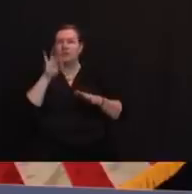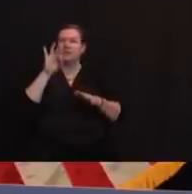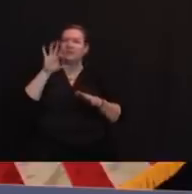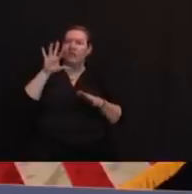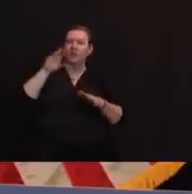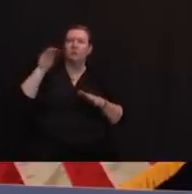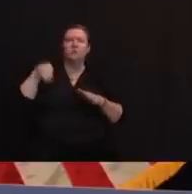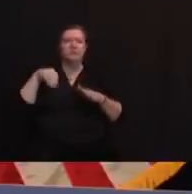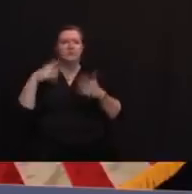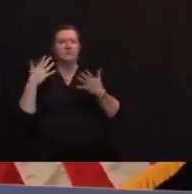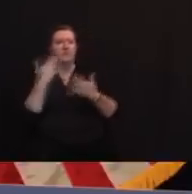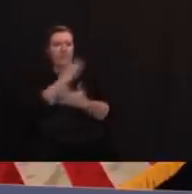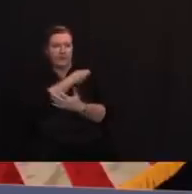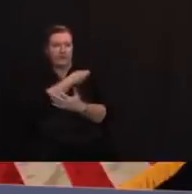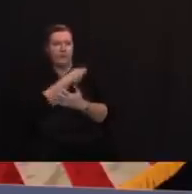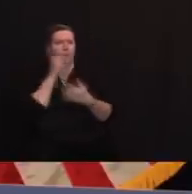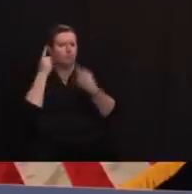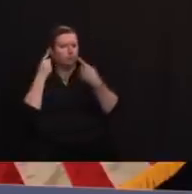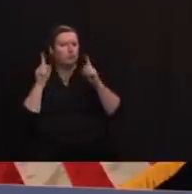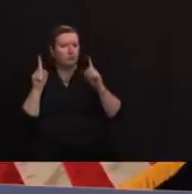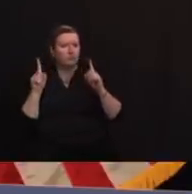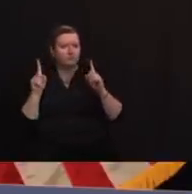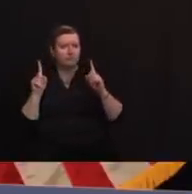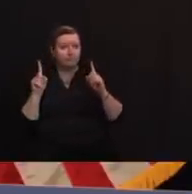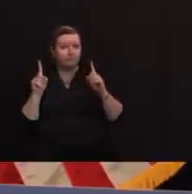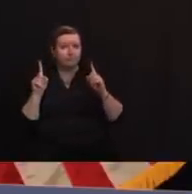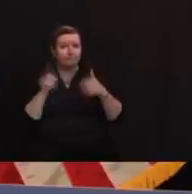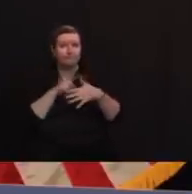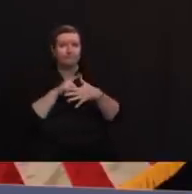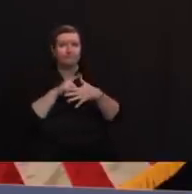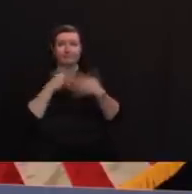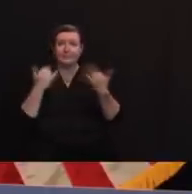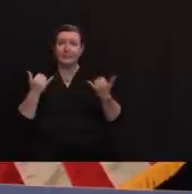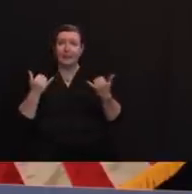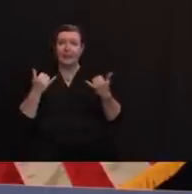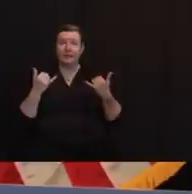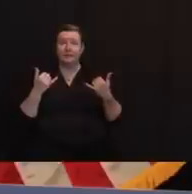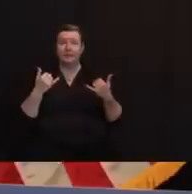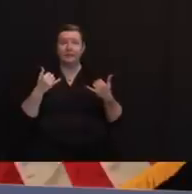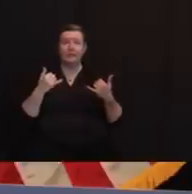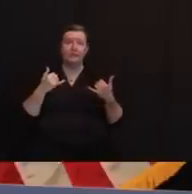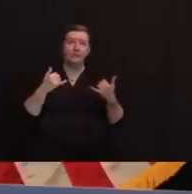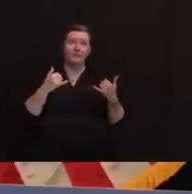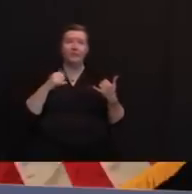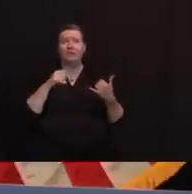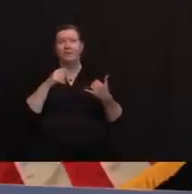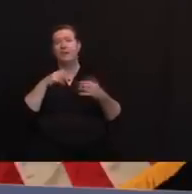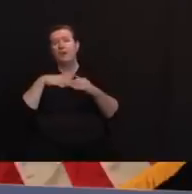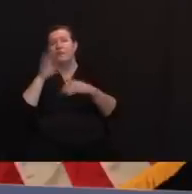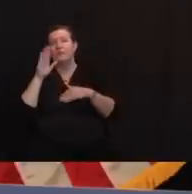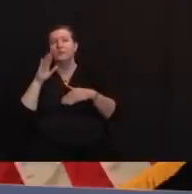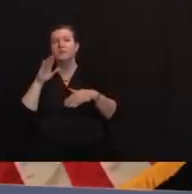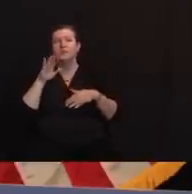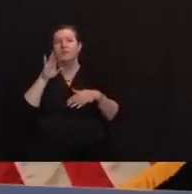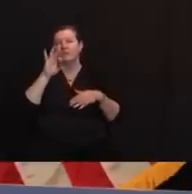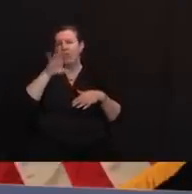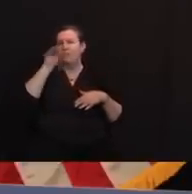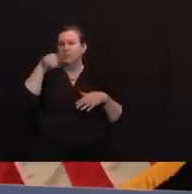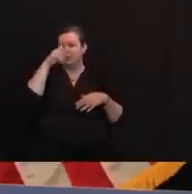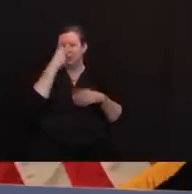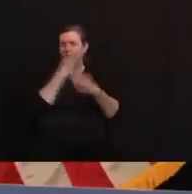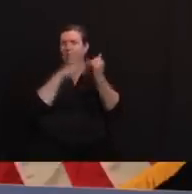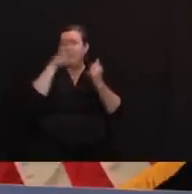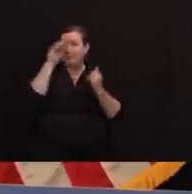it's going to work. And in this case, we've got 2 vaccines that have 95% efficacy, so that is tremendous. I mean, it's almost unheard